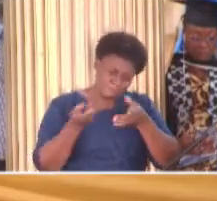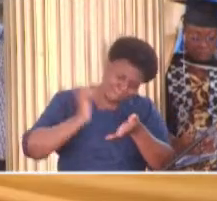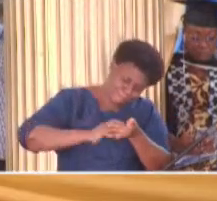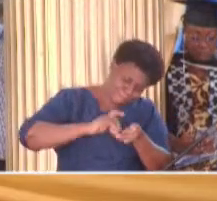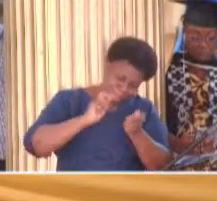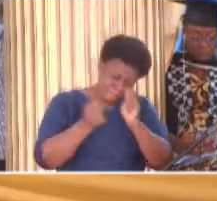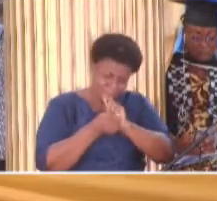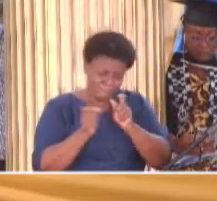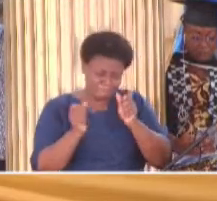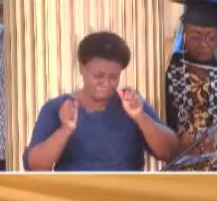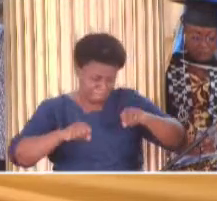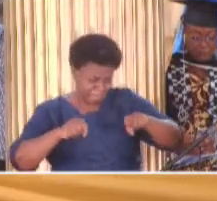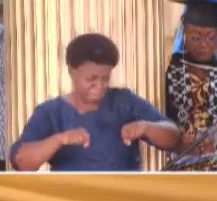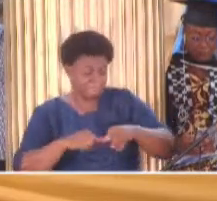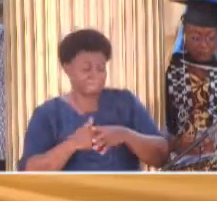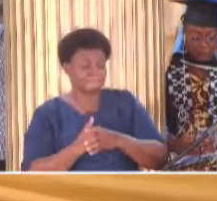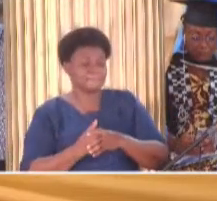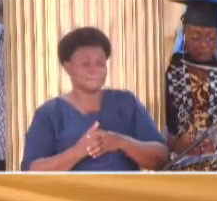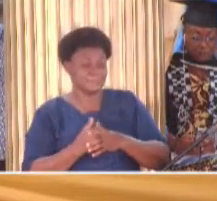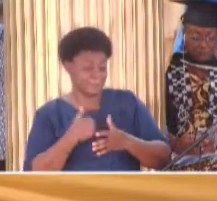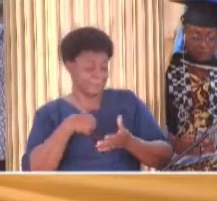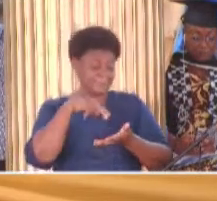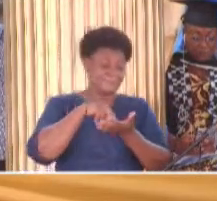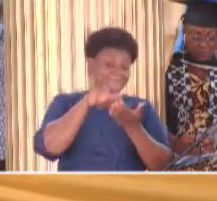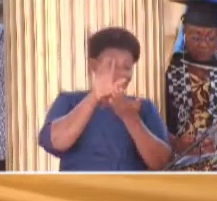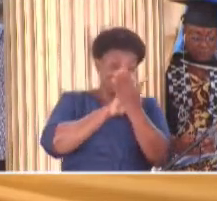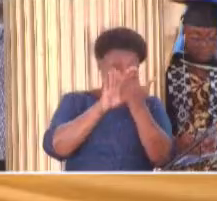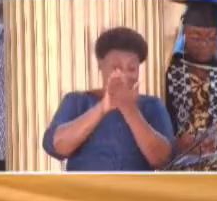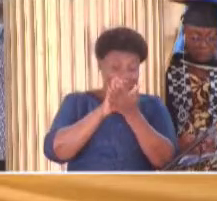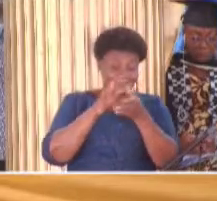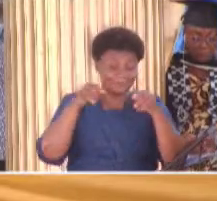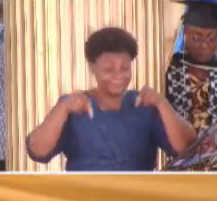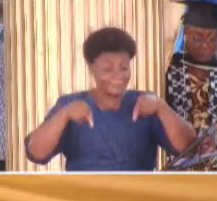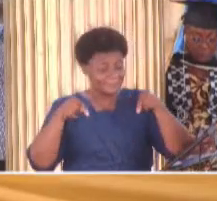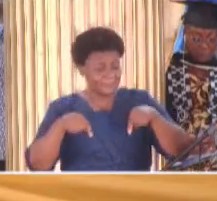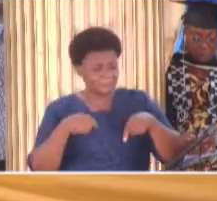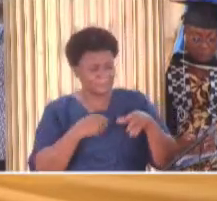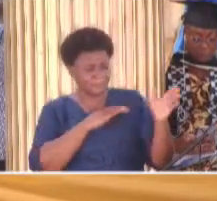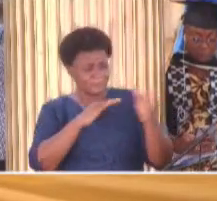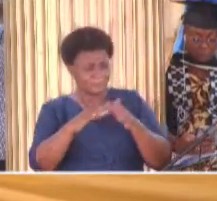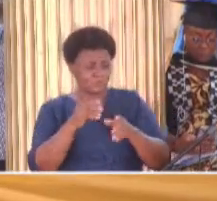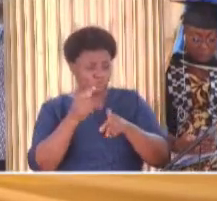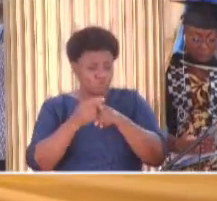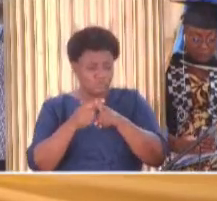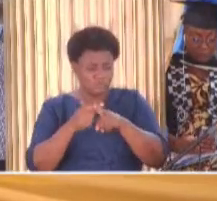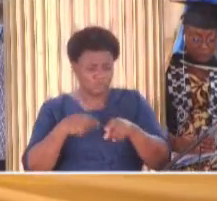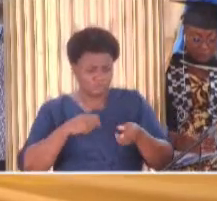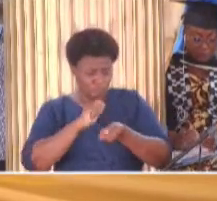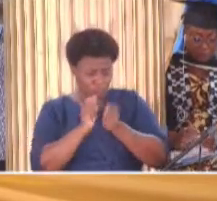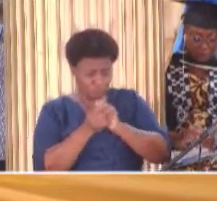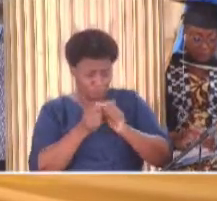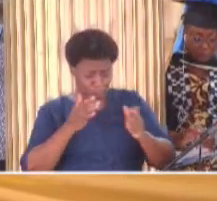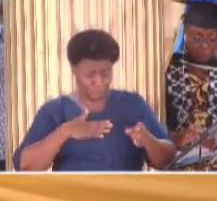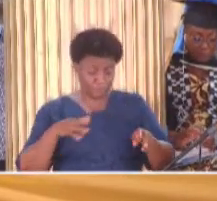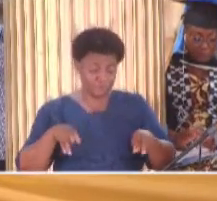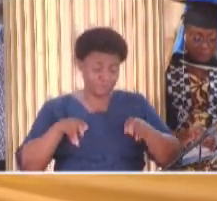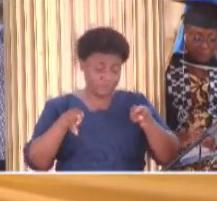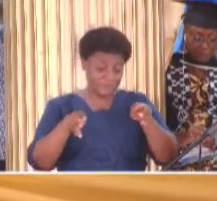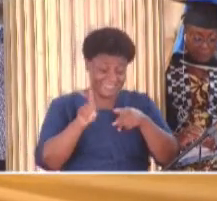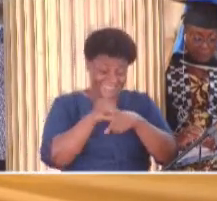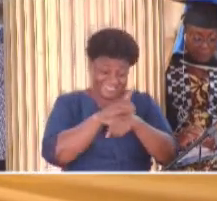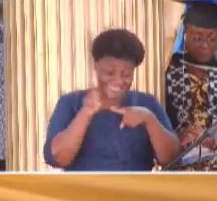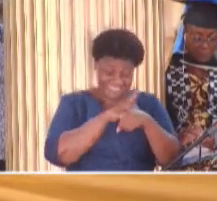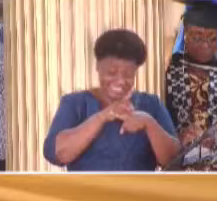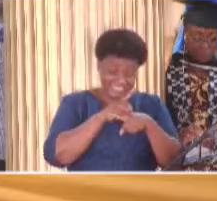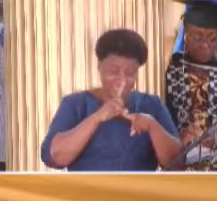of possibility. As I stand before you today, I leave you with the words that have shaped my journey. Discipline